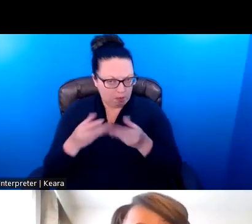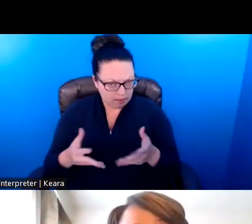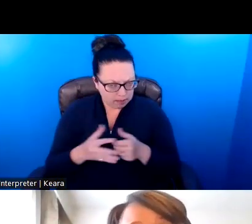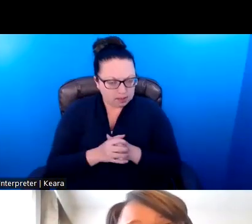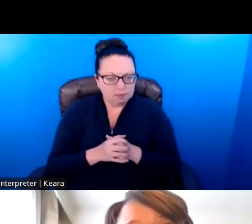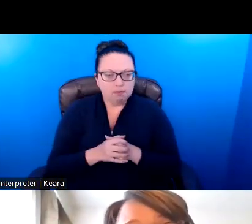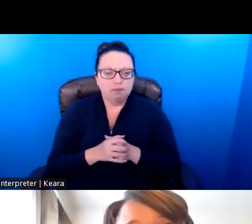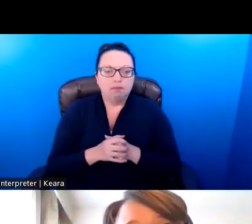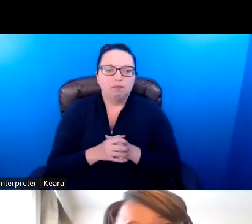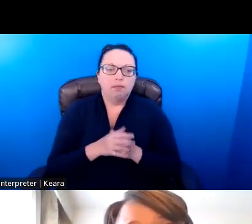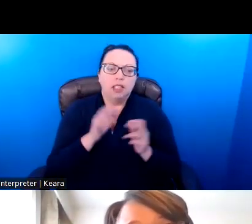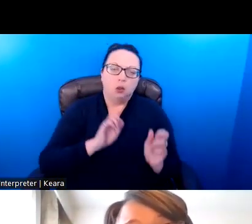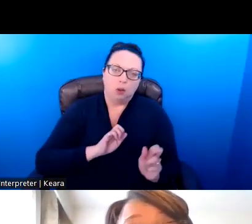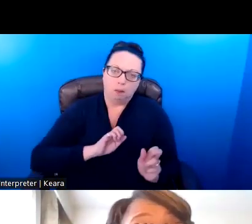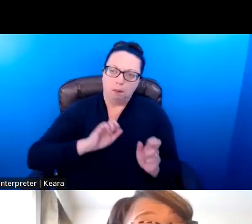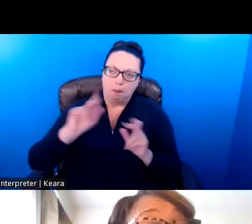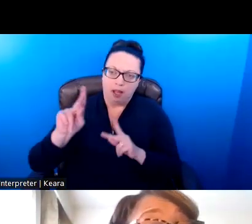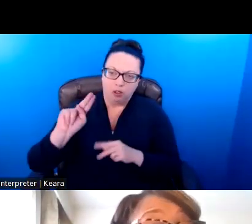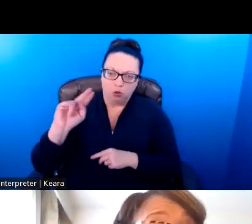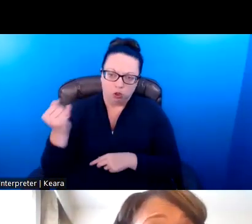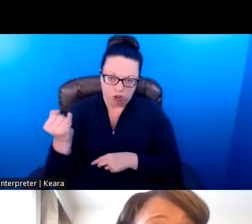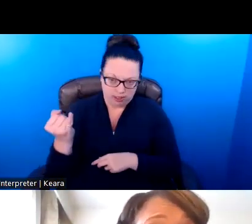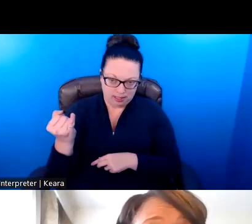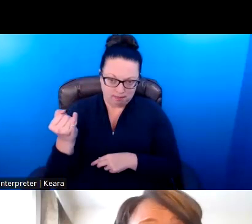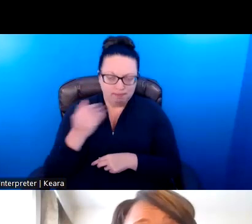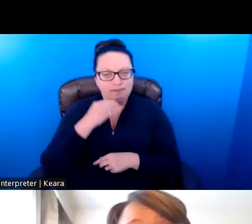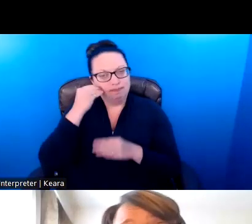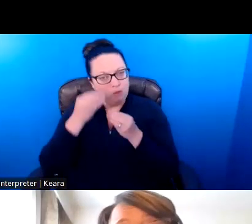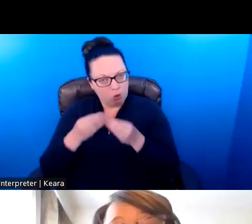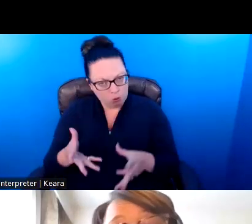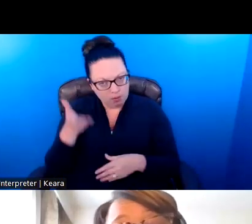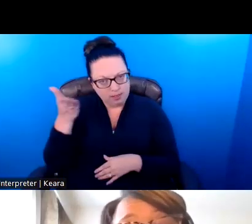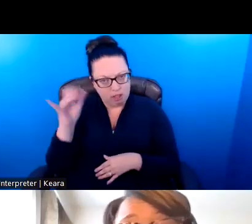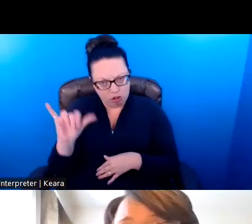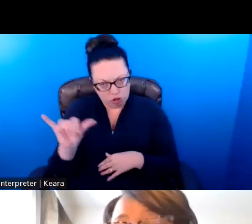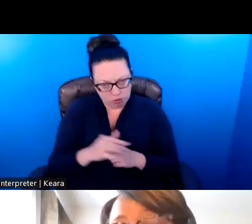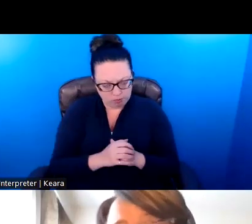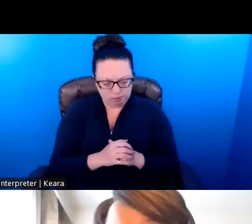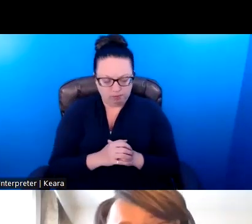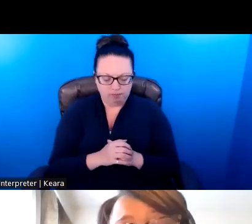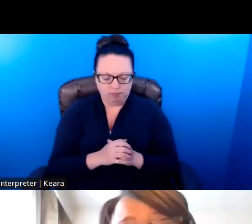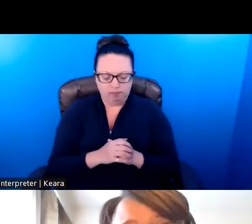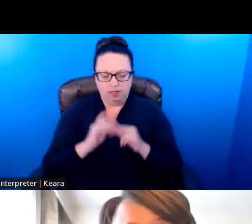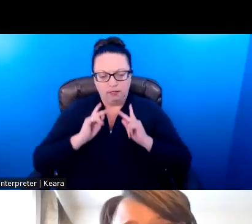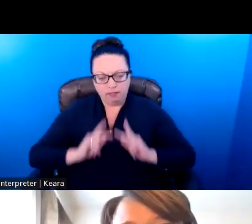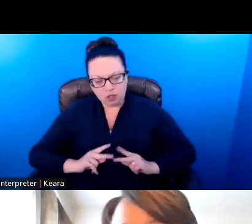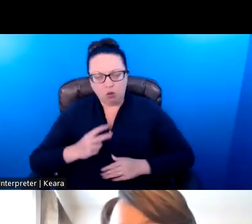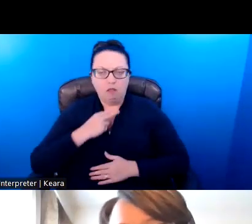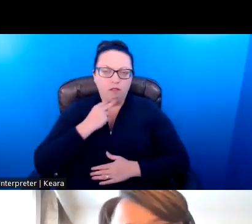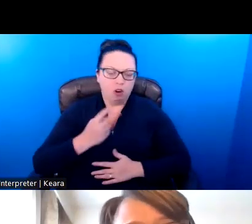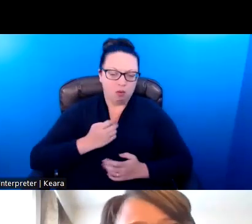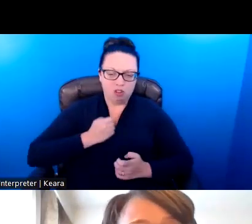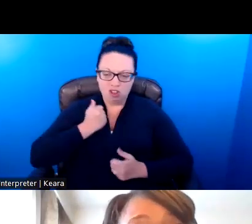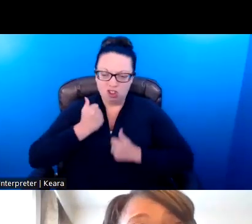New Jersey, and he became homeless in New Jersey as well. His physical and verbal aggression, I